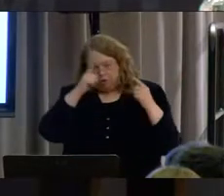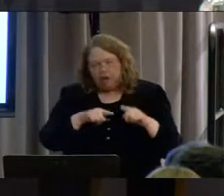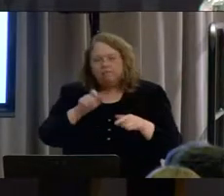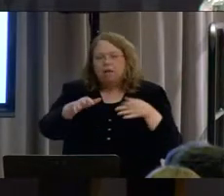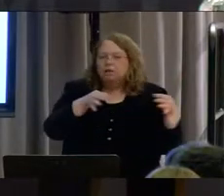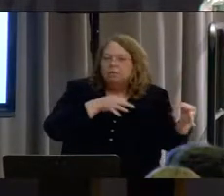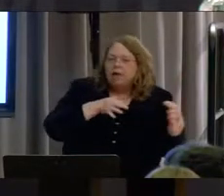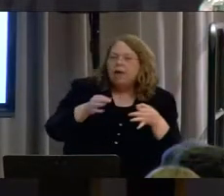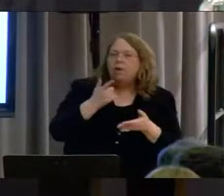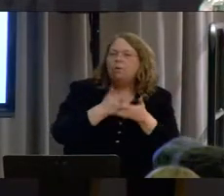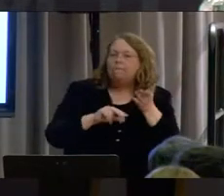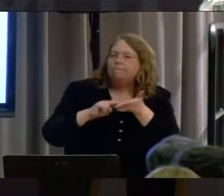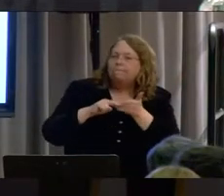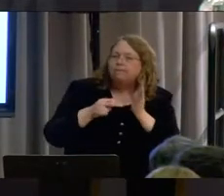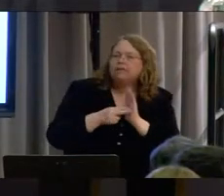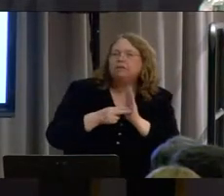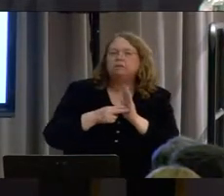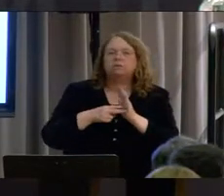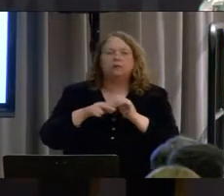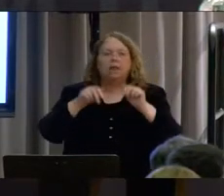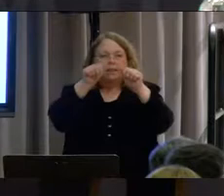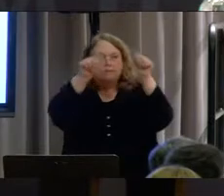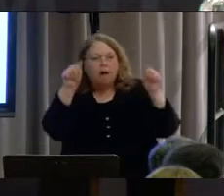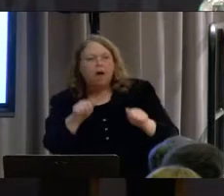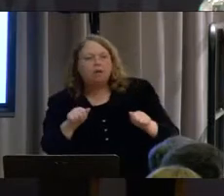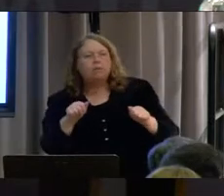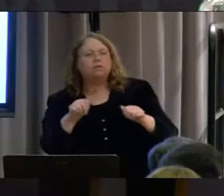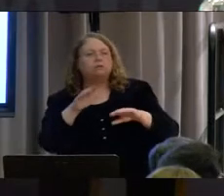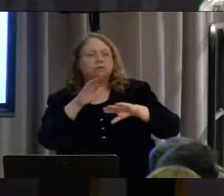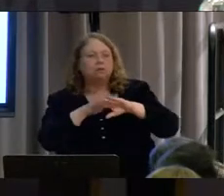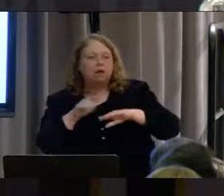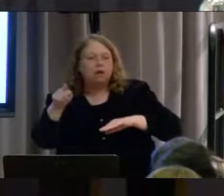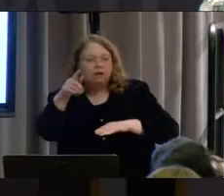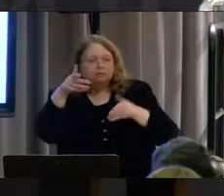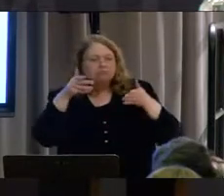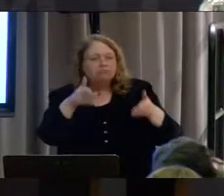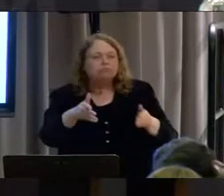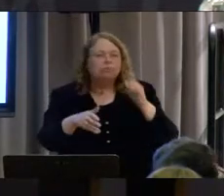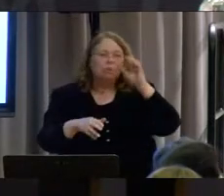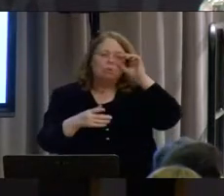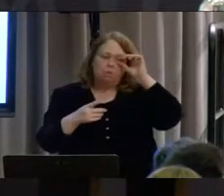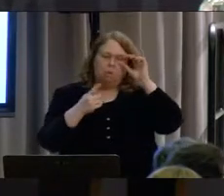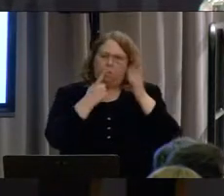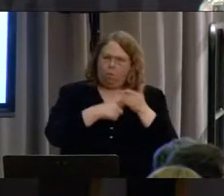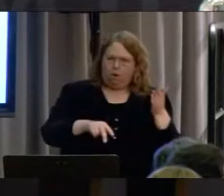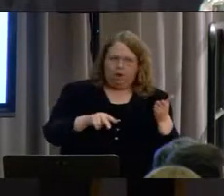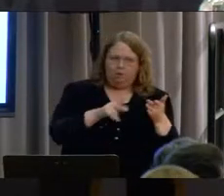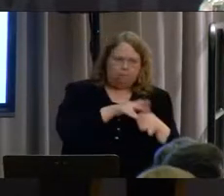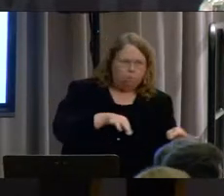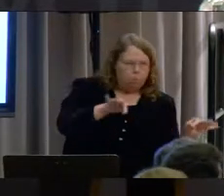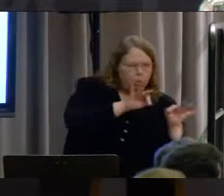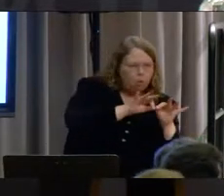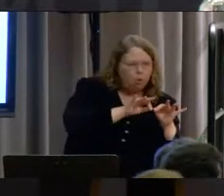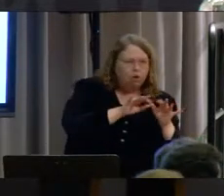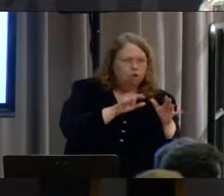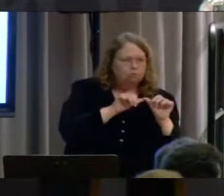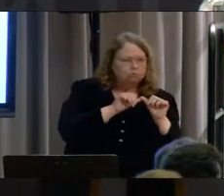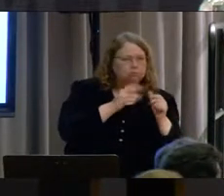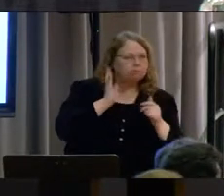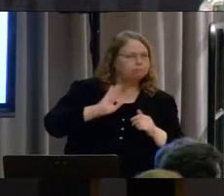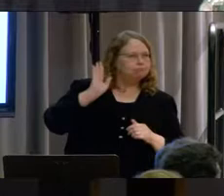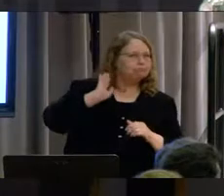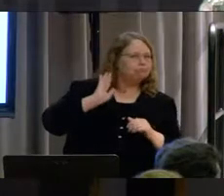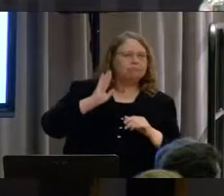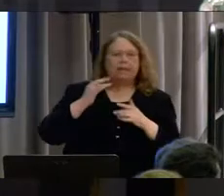what these things mean, why they're there, what meanings they have had, what meanings they still have. But in many ways,